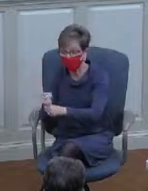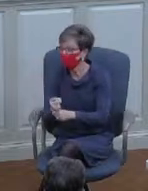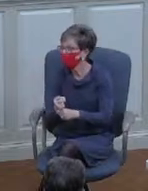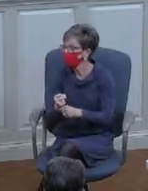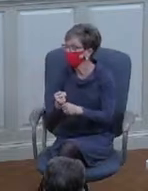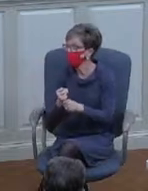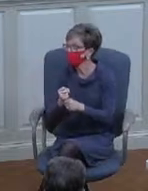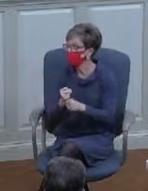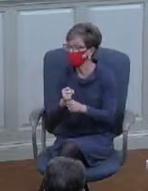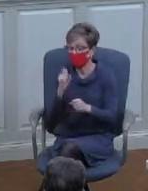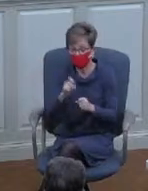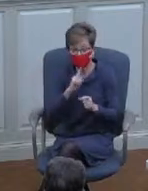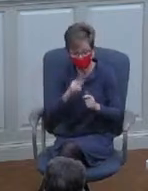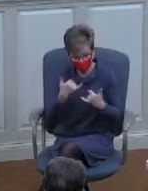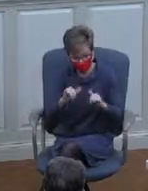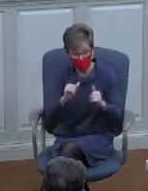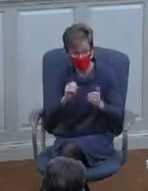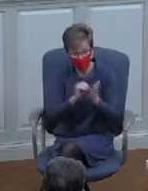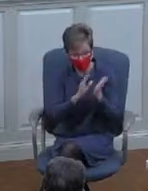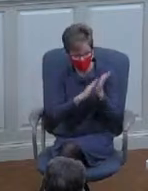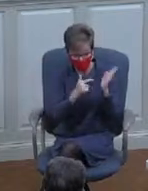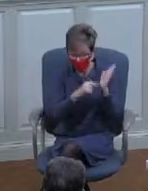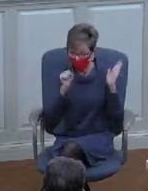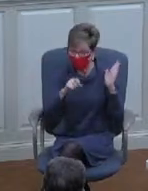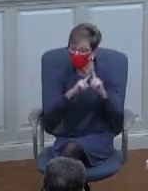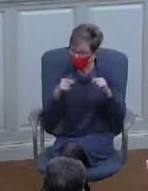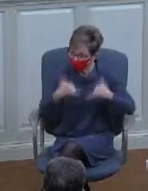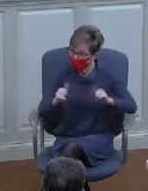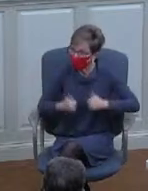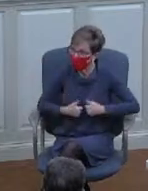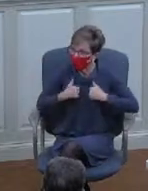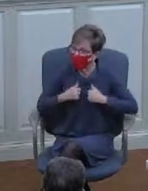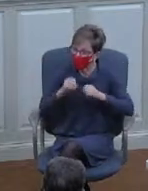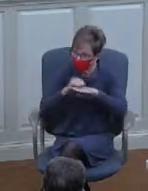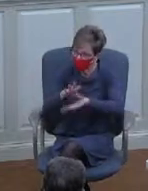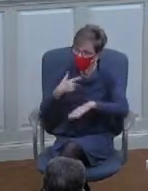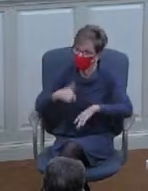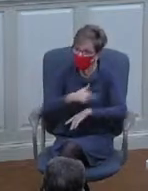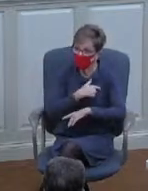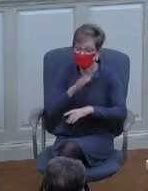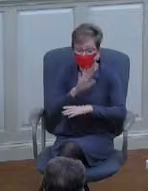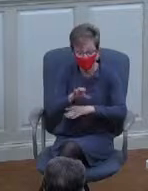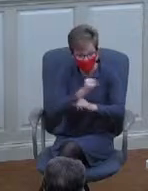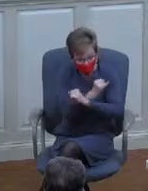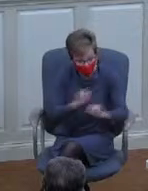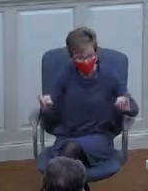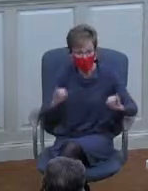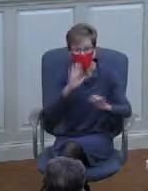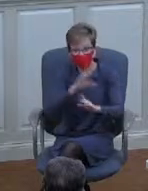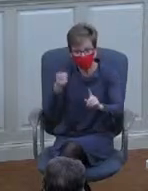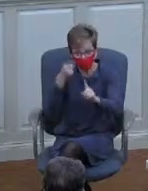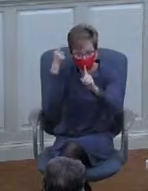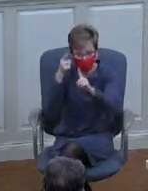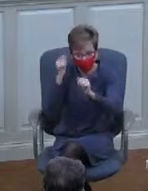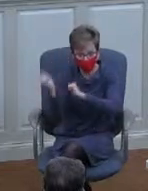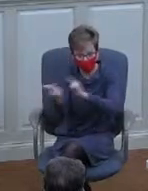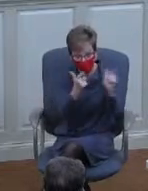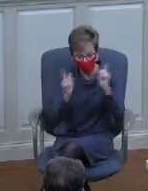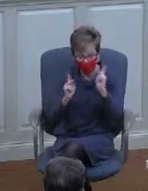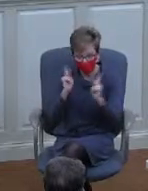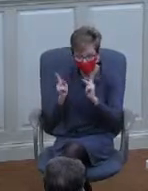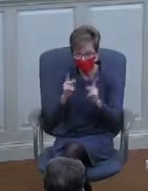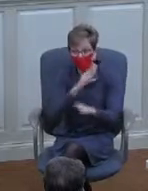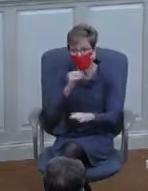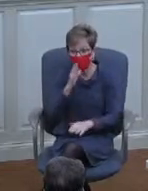as a living document, as well as the Declaration of Independence and its aspirational goal of all men and